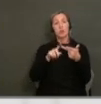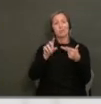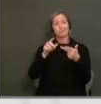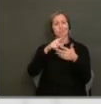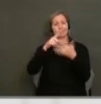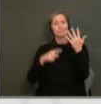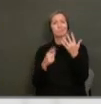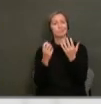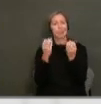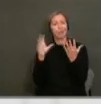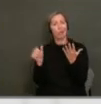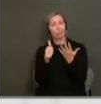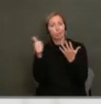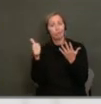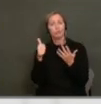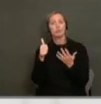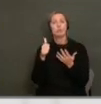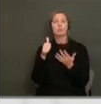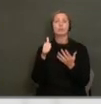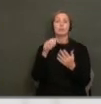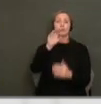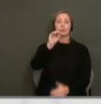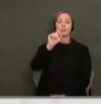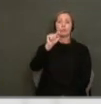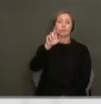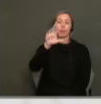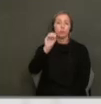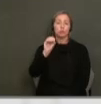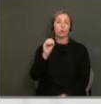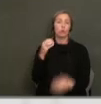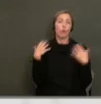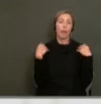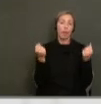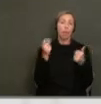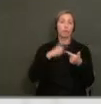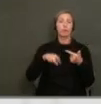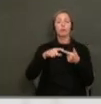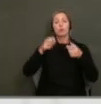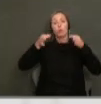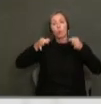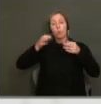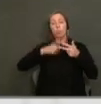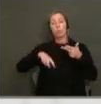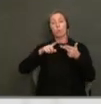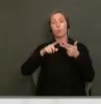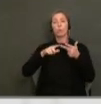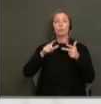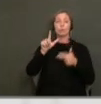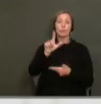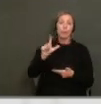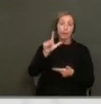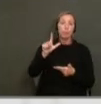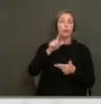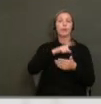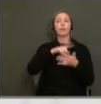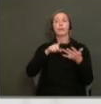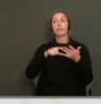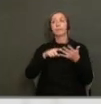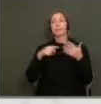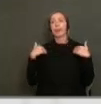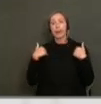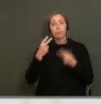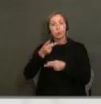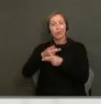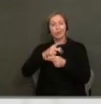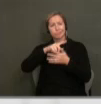other services including Metro Health, Municipal Court, the library, code enforcement, animal care, and some